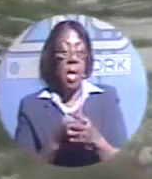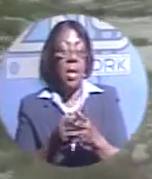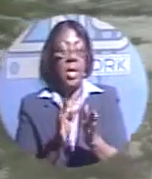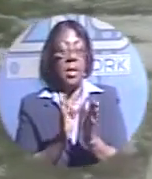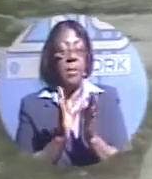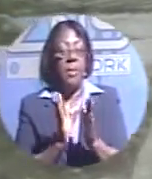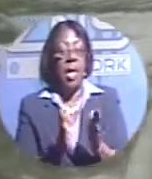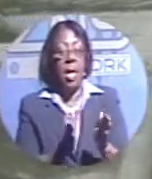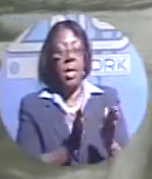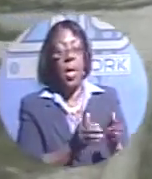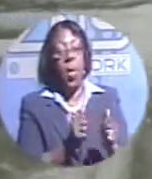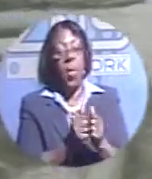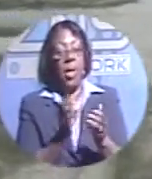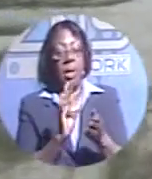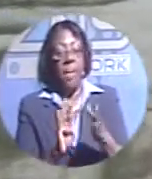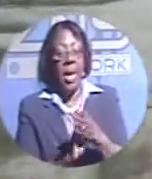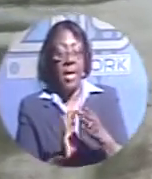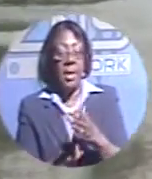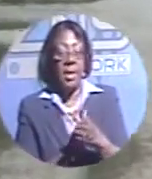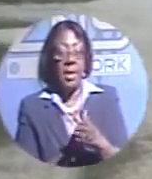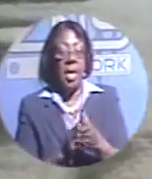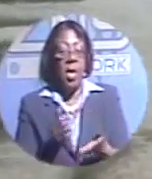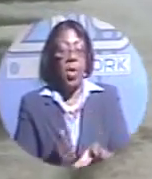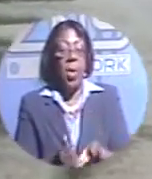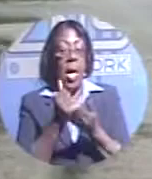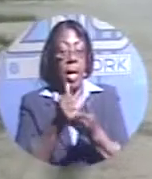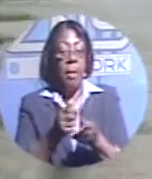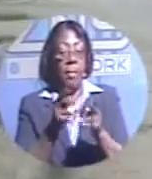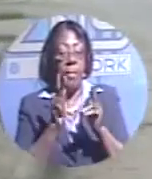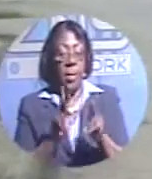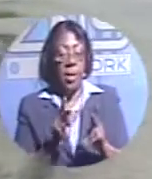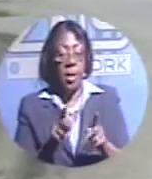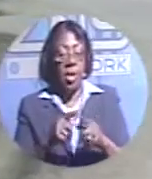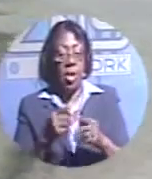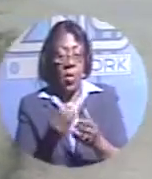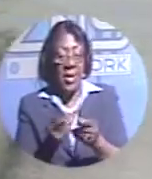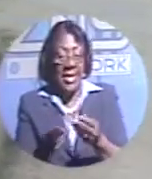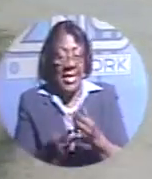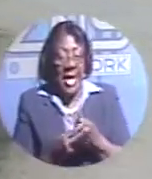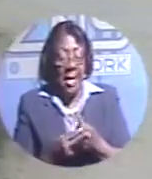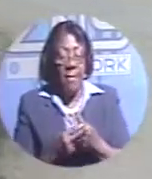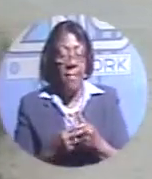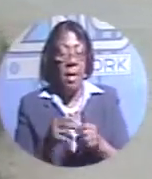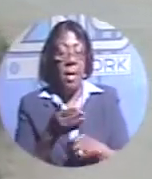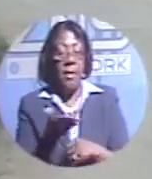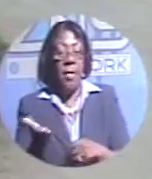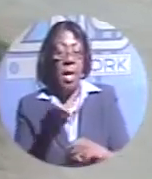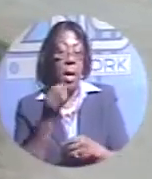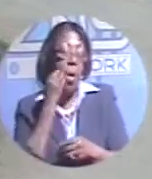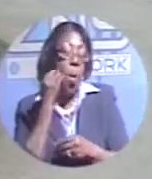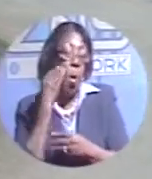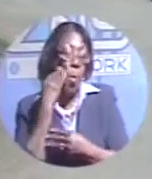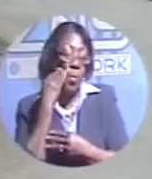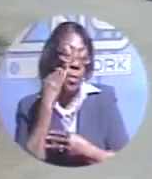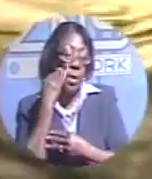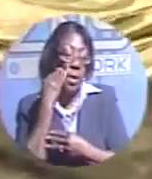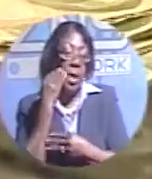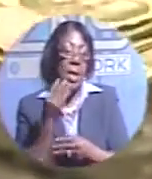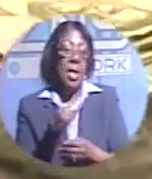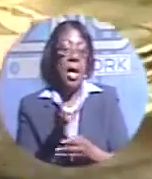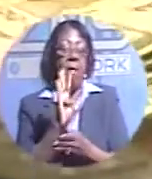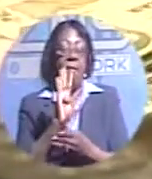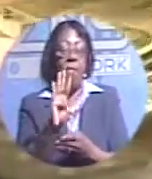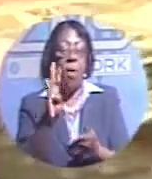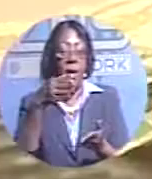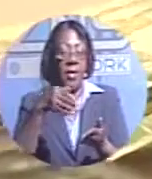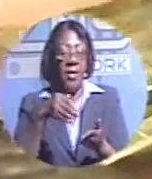facing foreclosures. As it stands now, there are over 4,000 delinquent accounts totaling over $400 million.